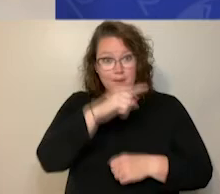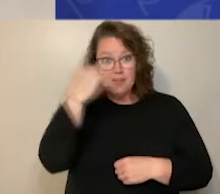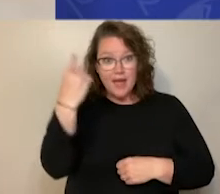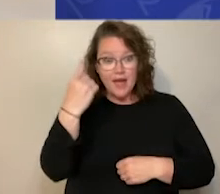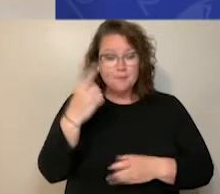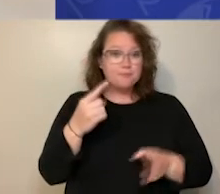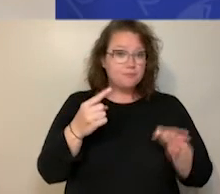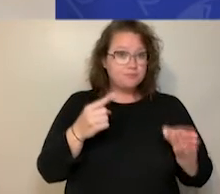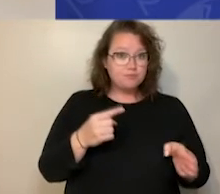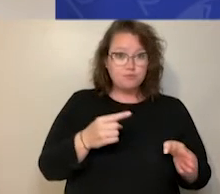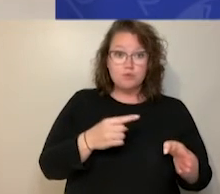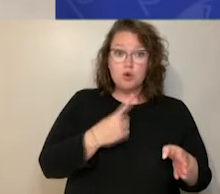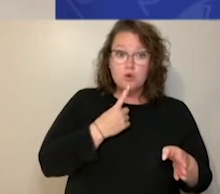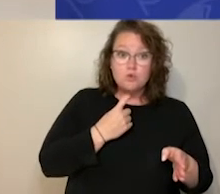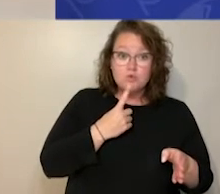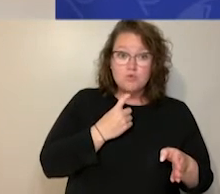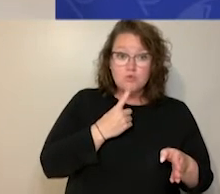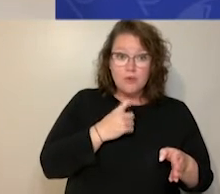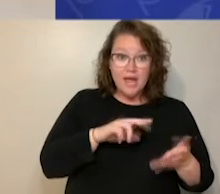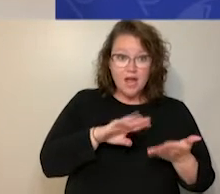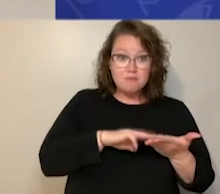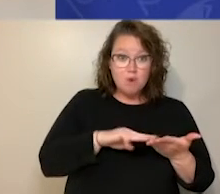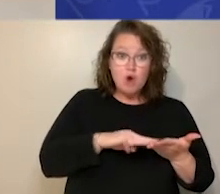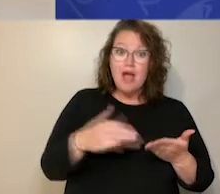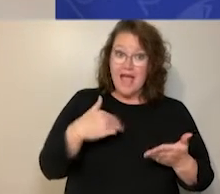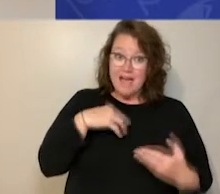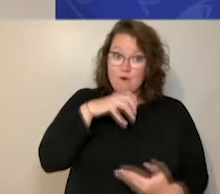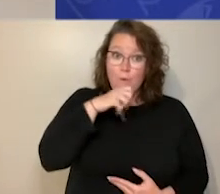Orange is also a part of our red marker.